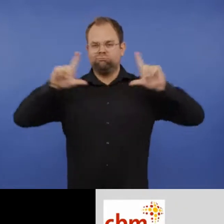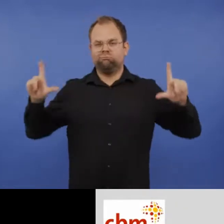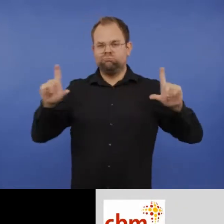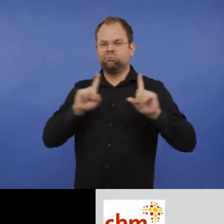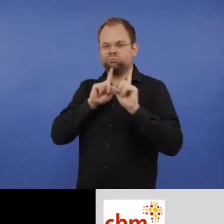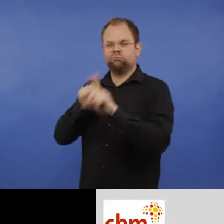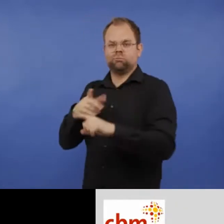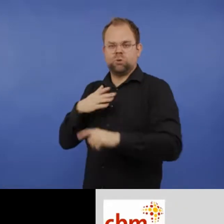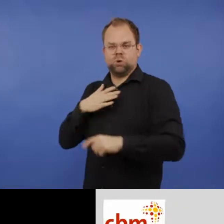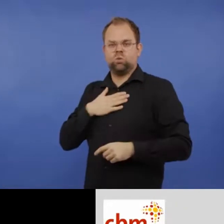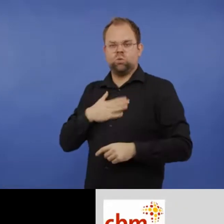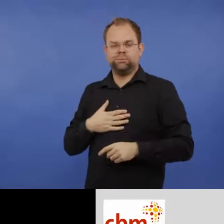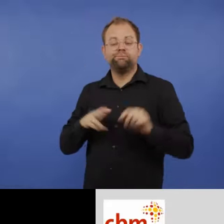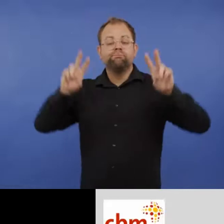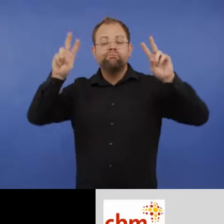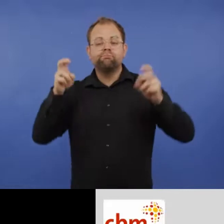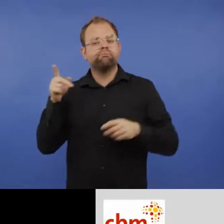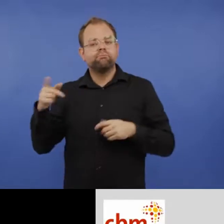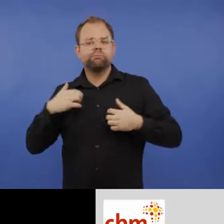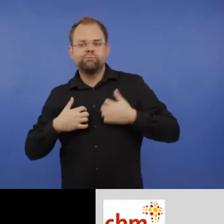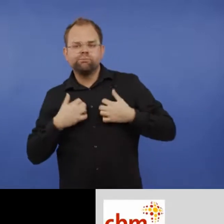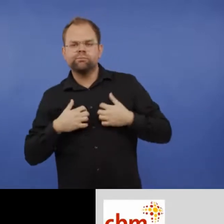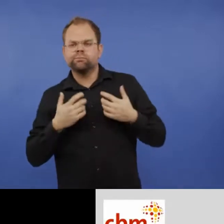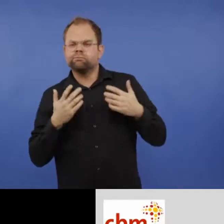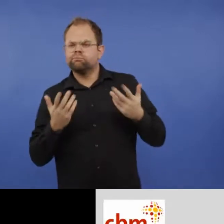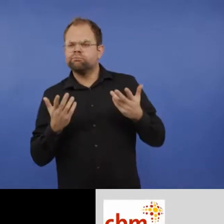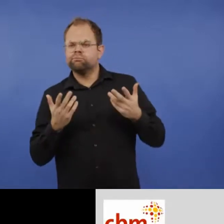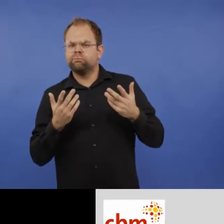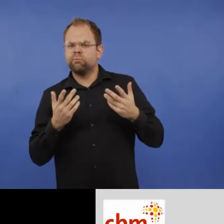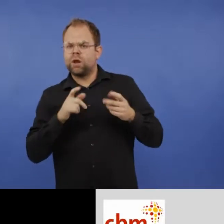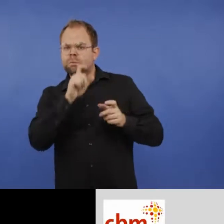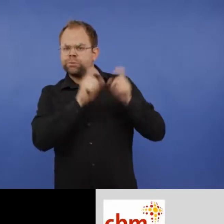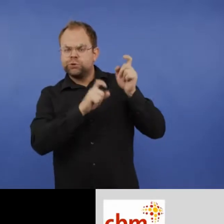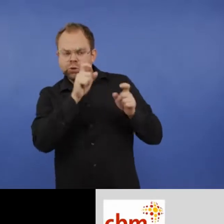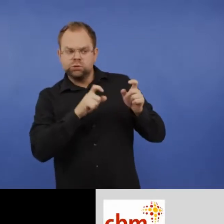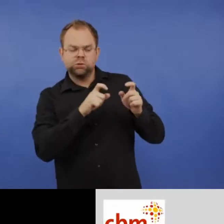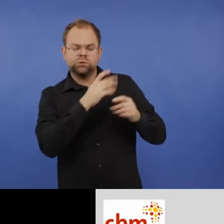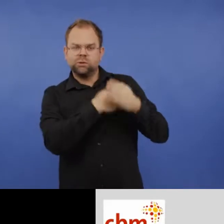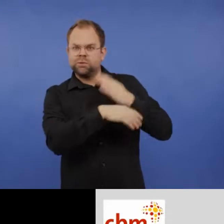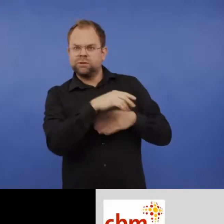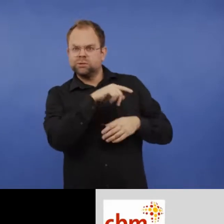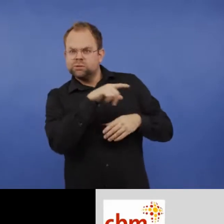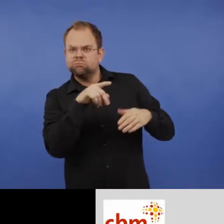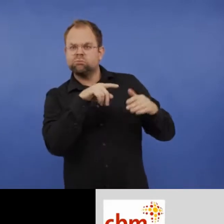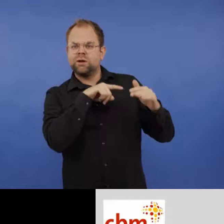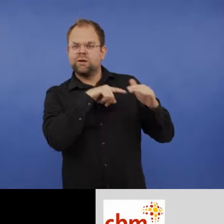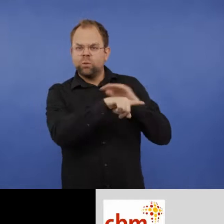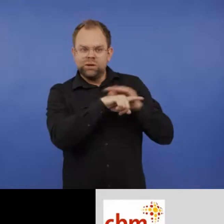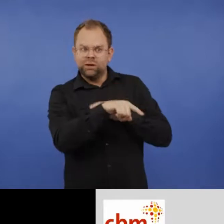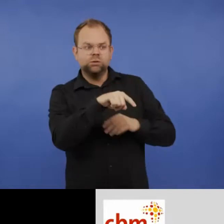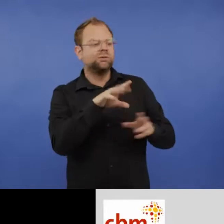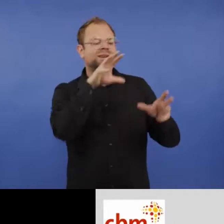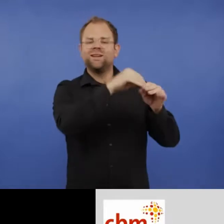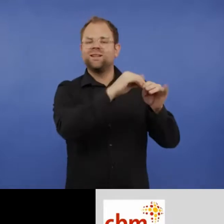Yeah, for refugees who are not living in the camps, as you know, Sudan faces multiple challenges due